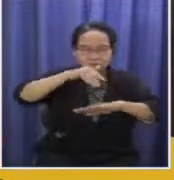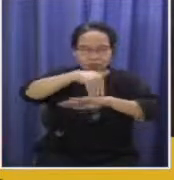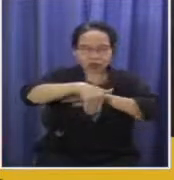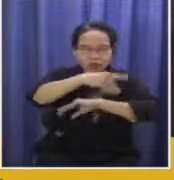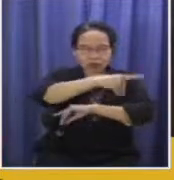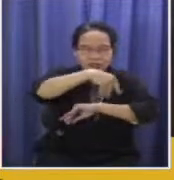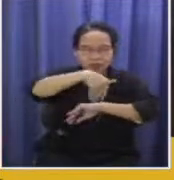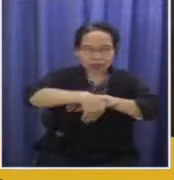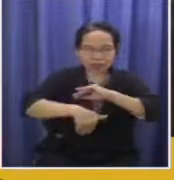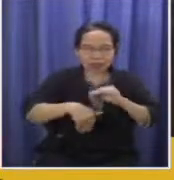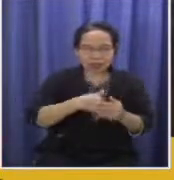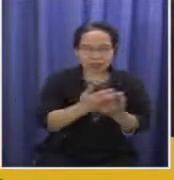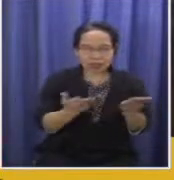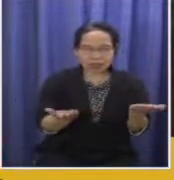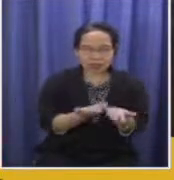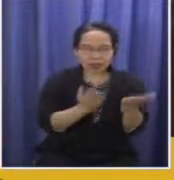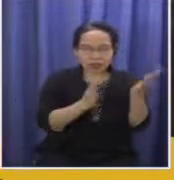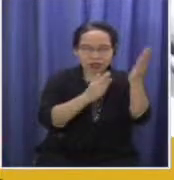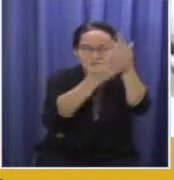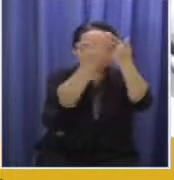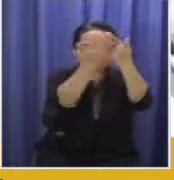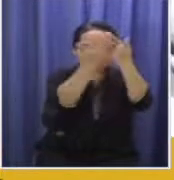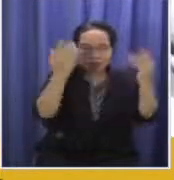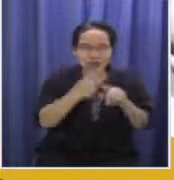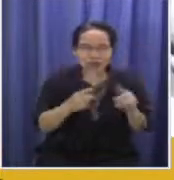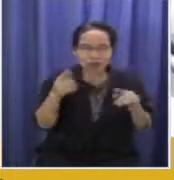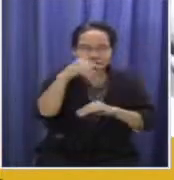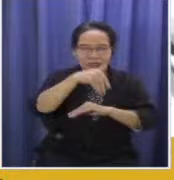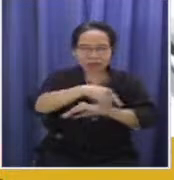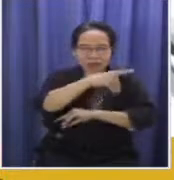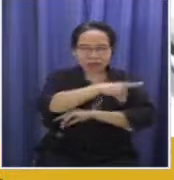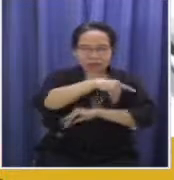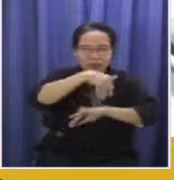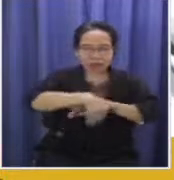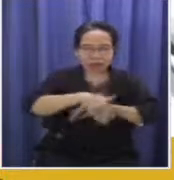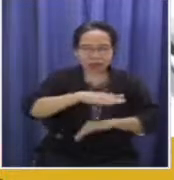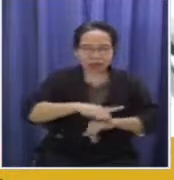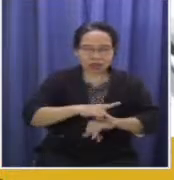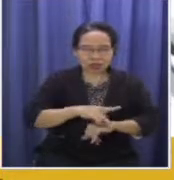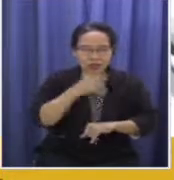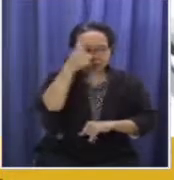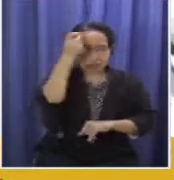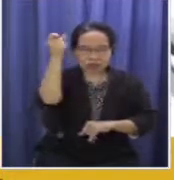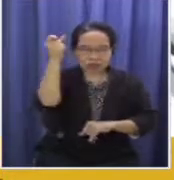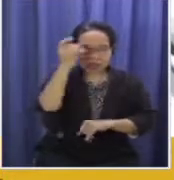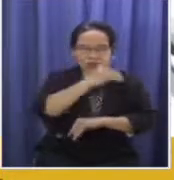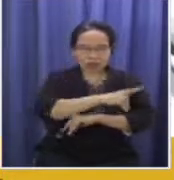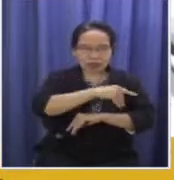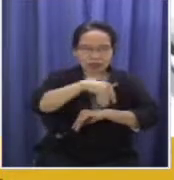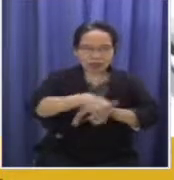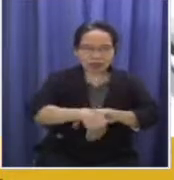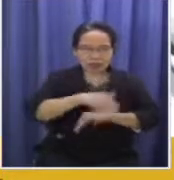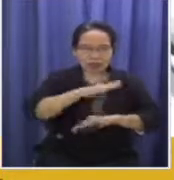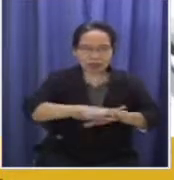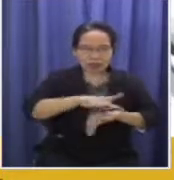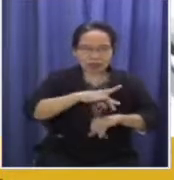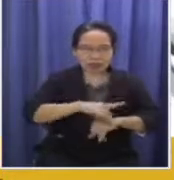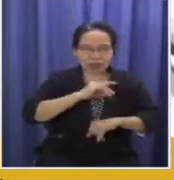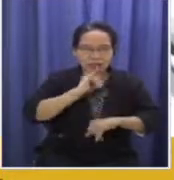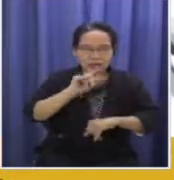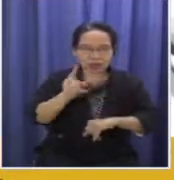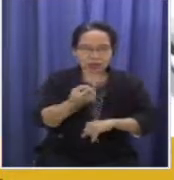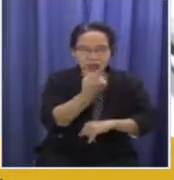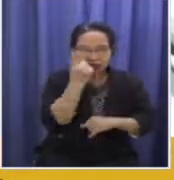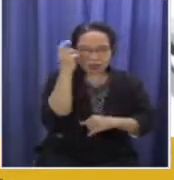night in somewhere in heaven, but not day and night on earth, because day and night on earth is